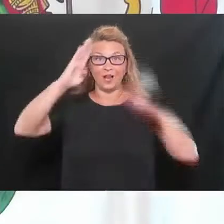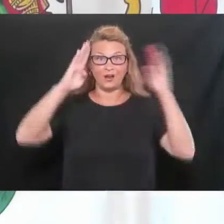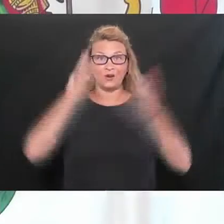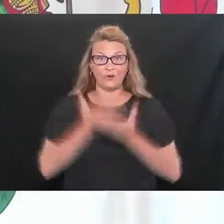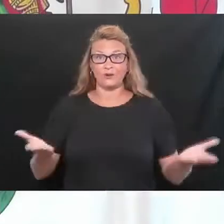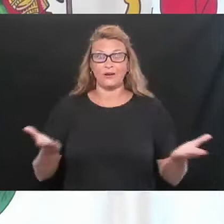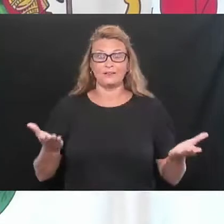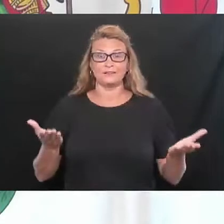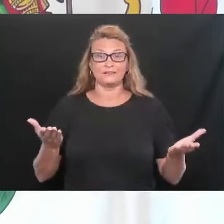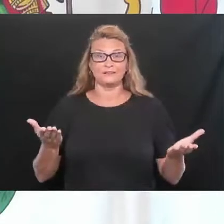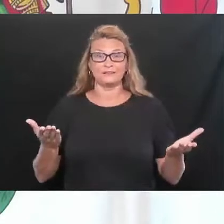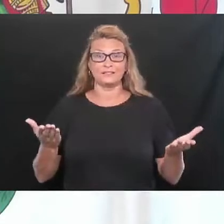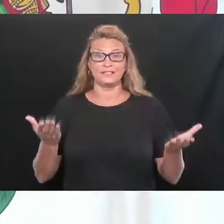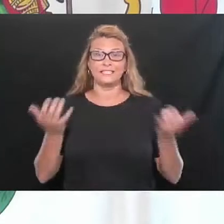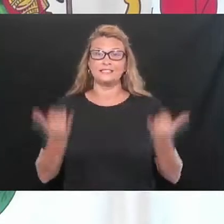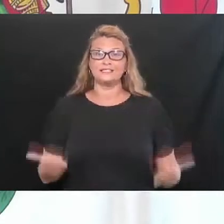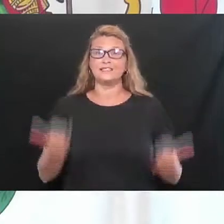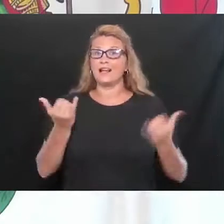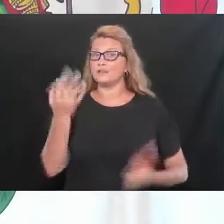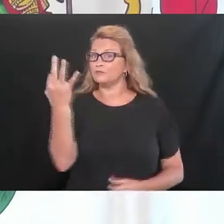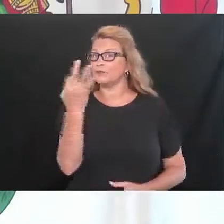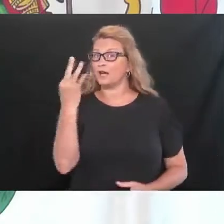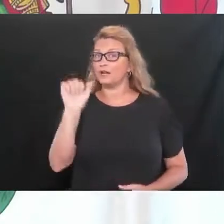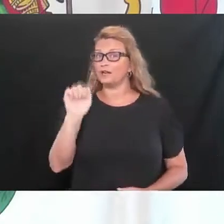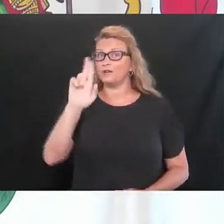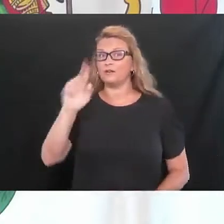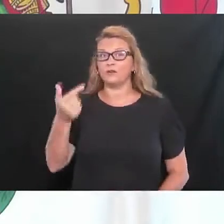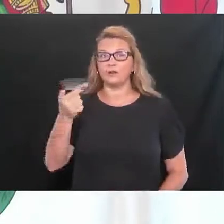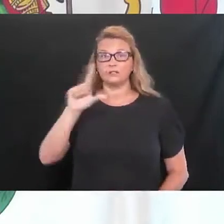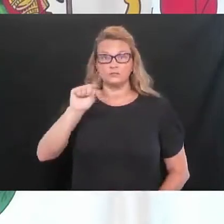It's Friday, August the 20th.